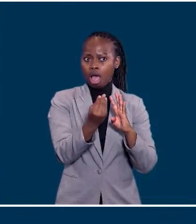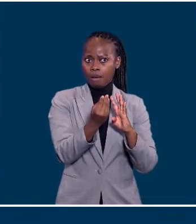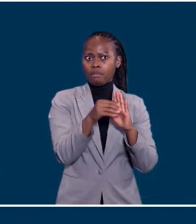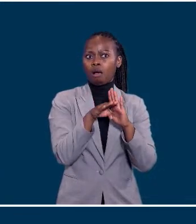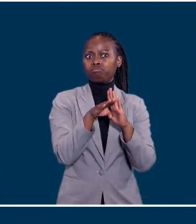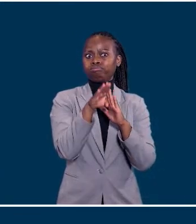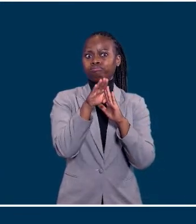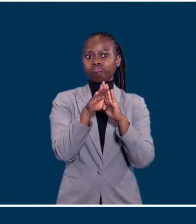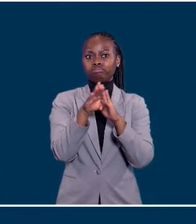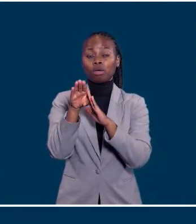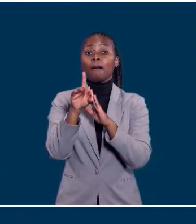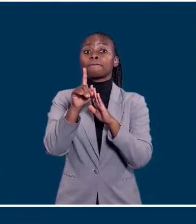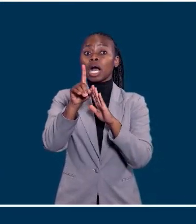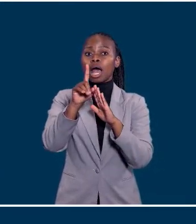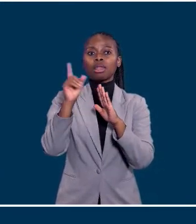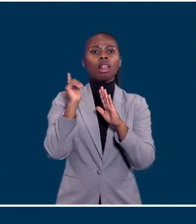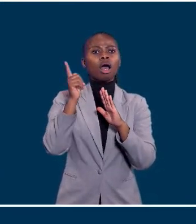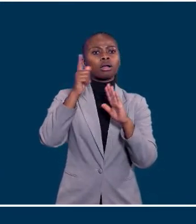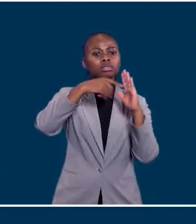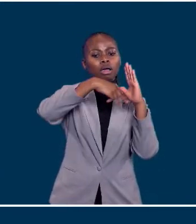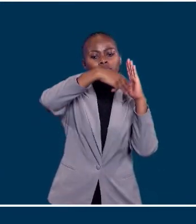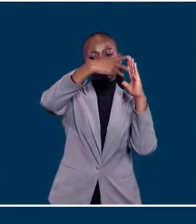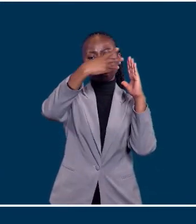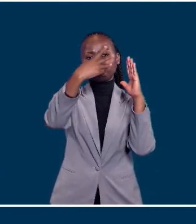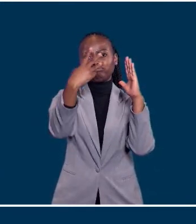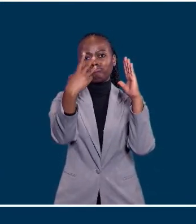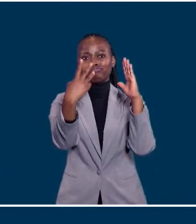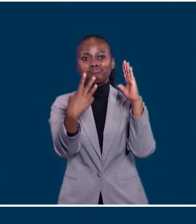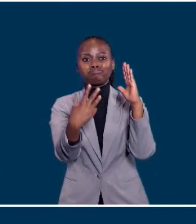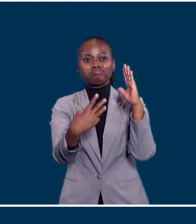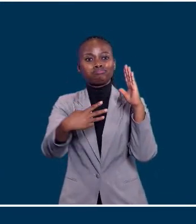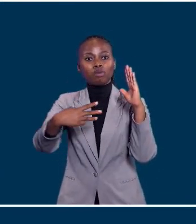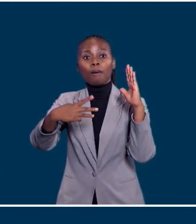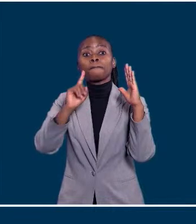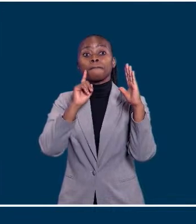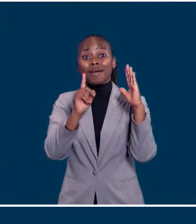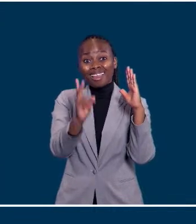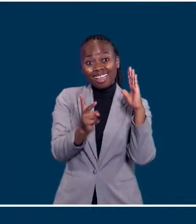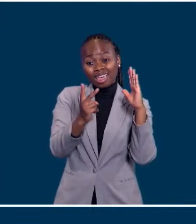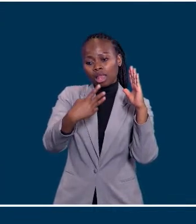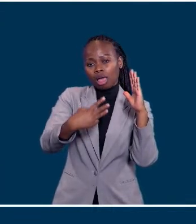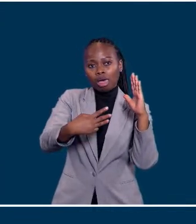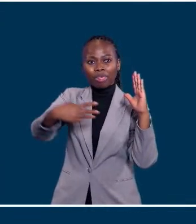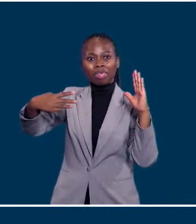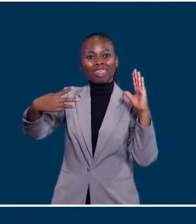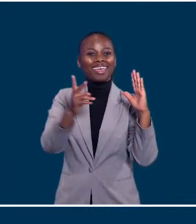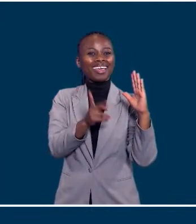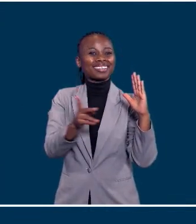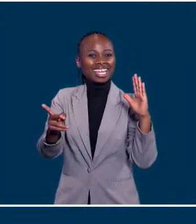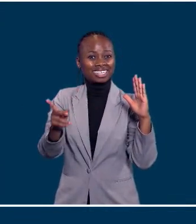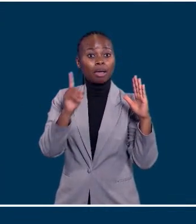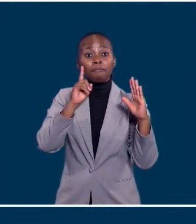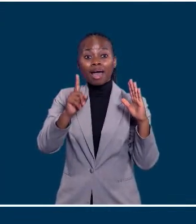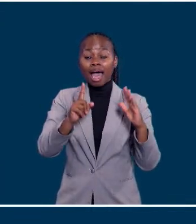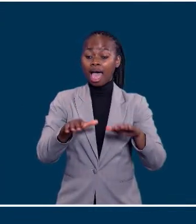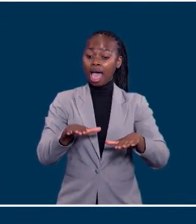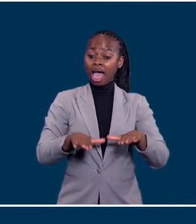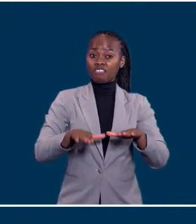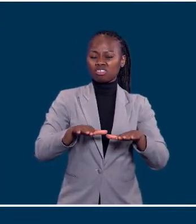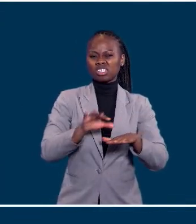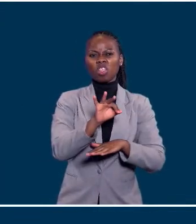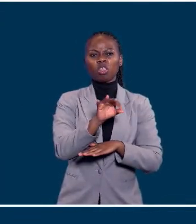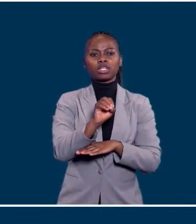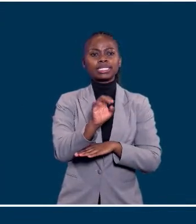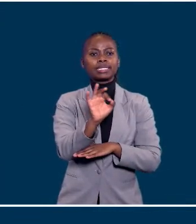those lines have all come down. But they've plateaued, again, considerably above the average